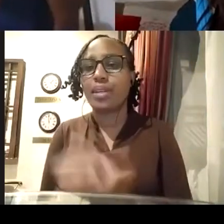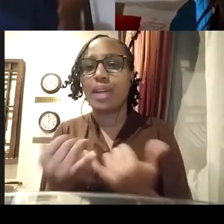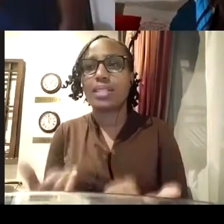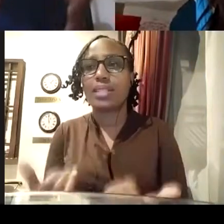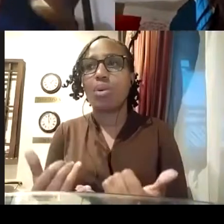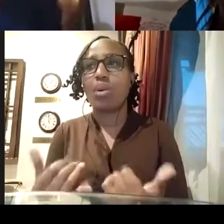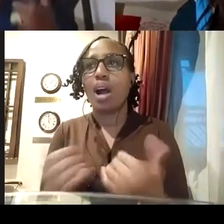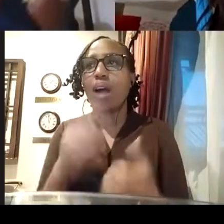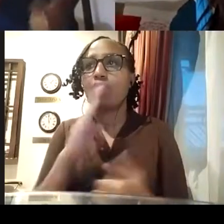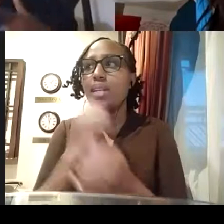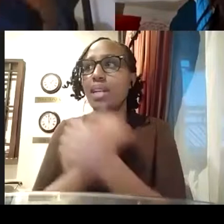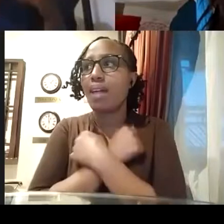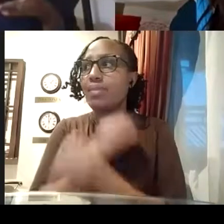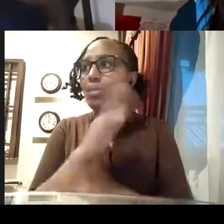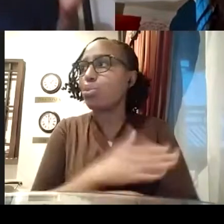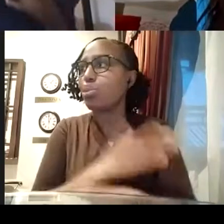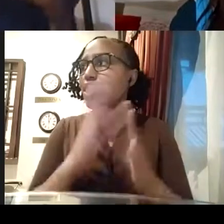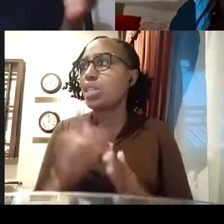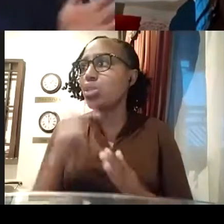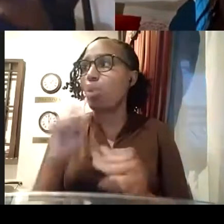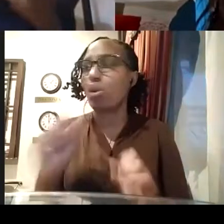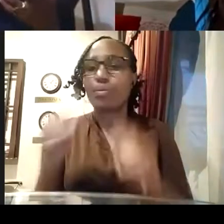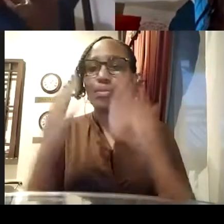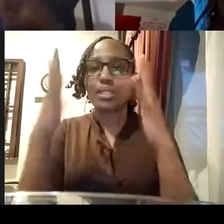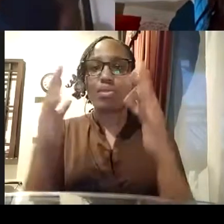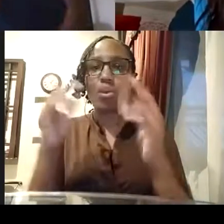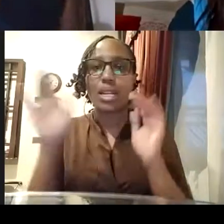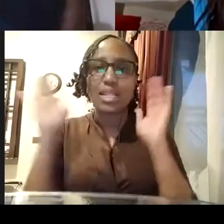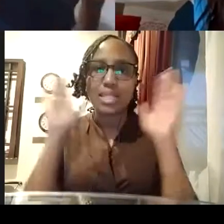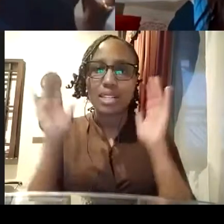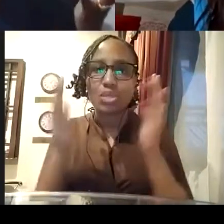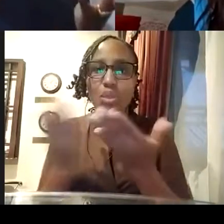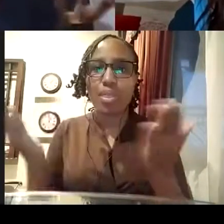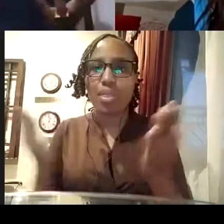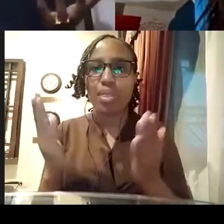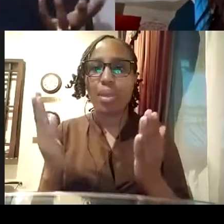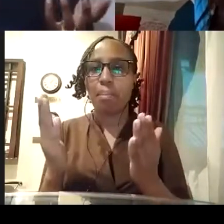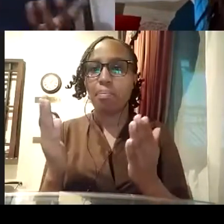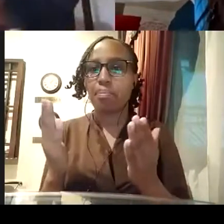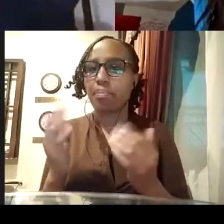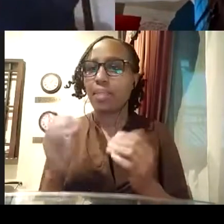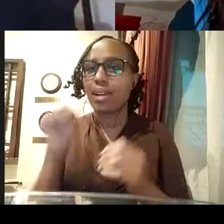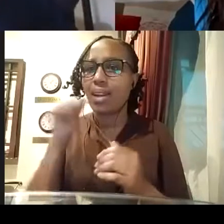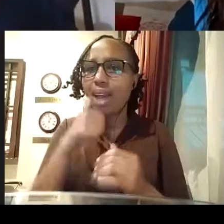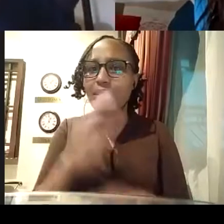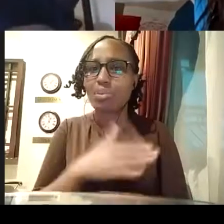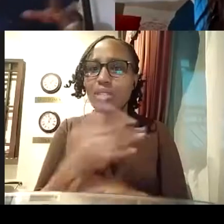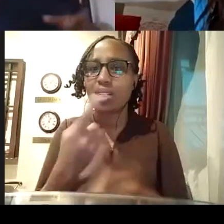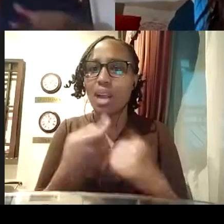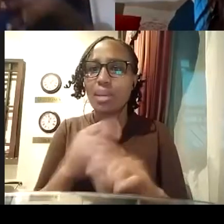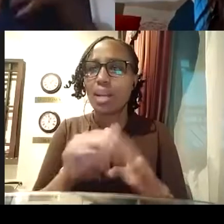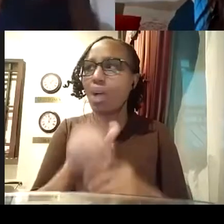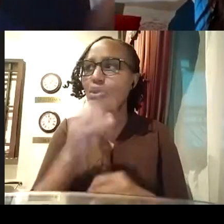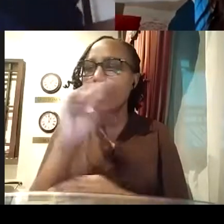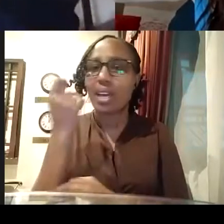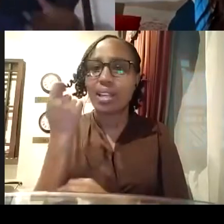I've been the musicians who are on the festival, I've been listening to them consistently this month, because I'm just like, this is such great music coming out of Kenya, and I've kind